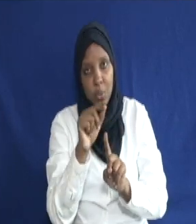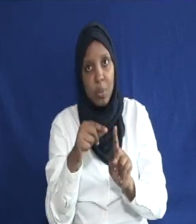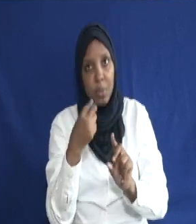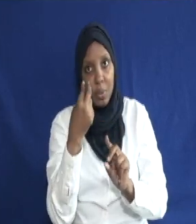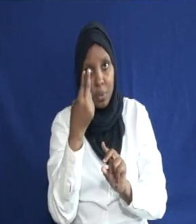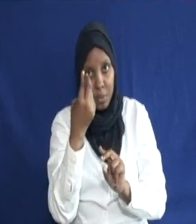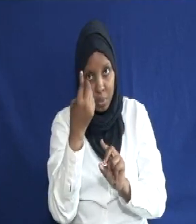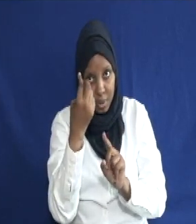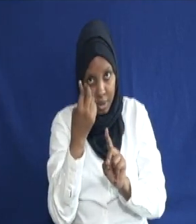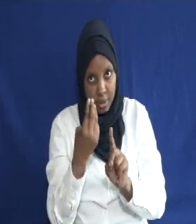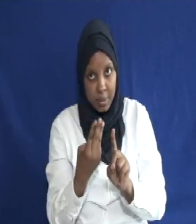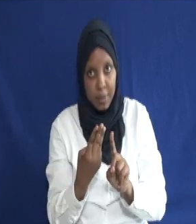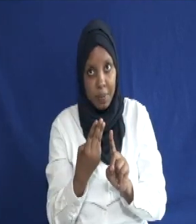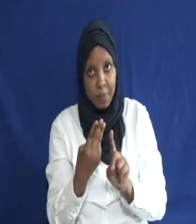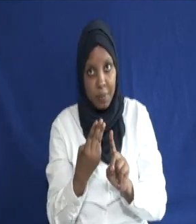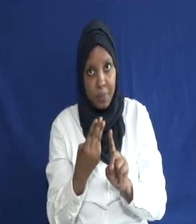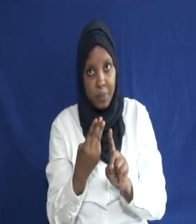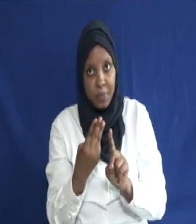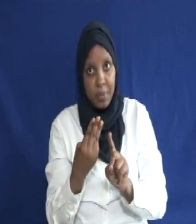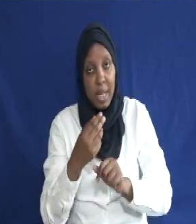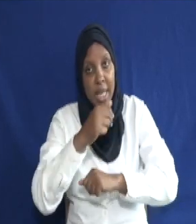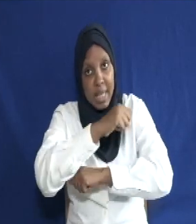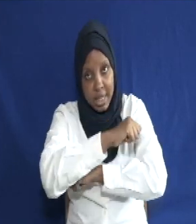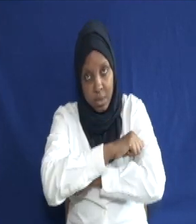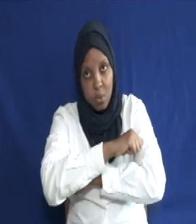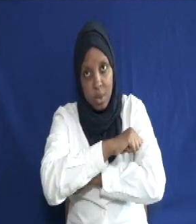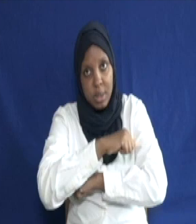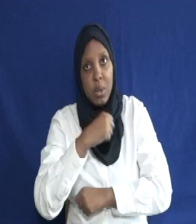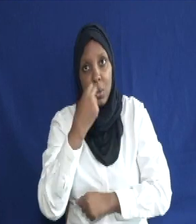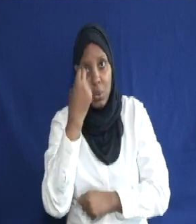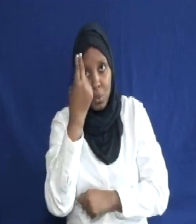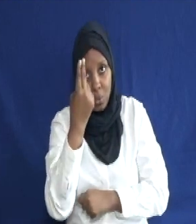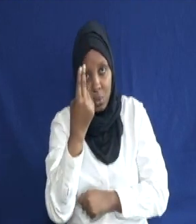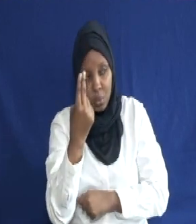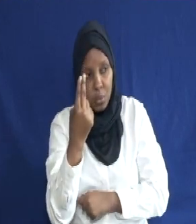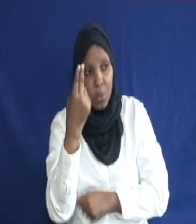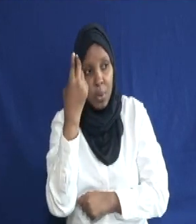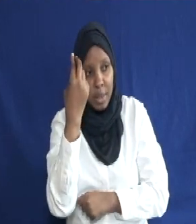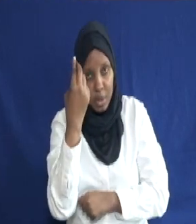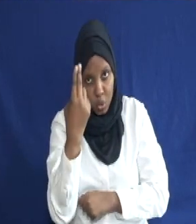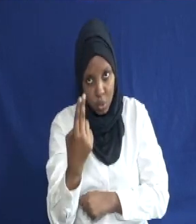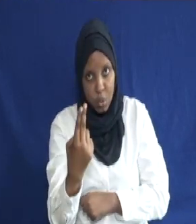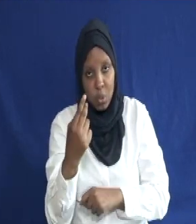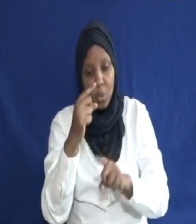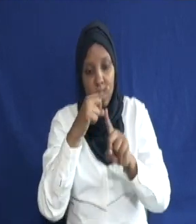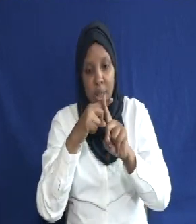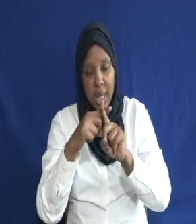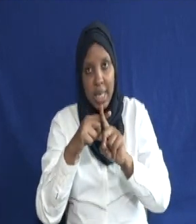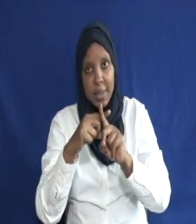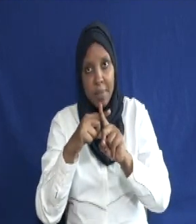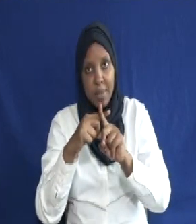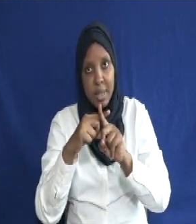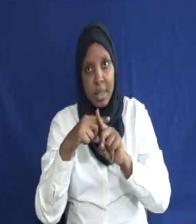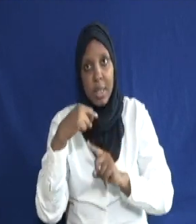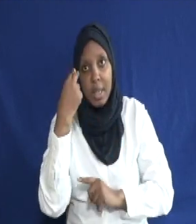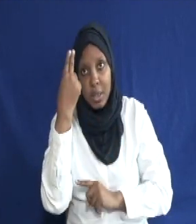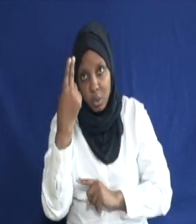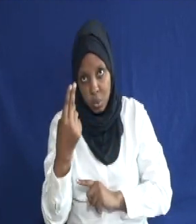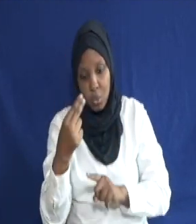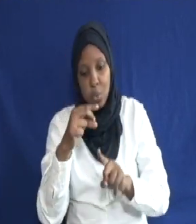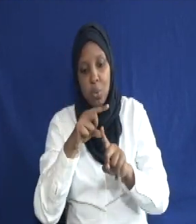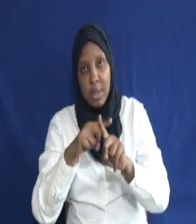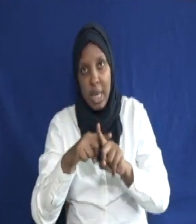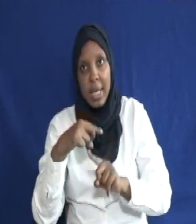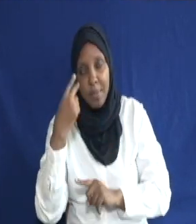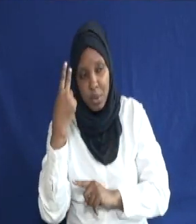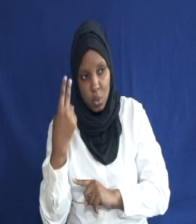2 cube is equal to 2 times 2 times 2. How do we get the answer here? We need